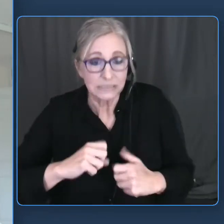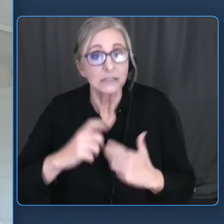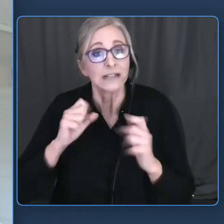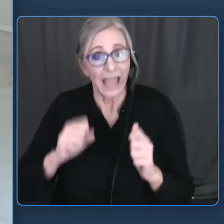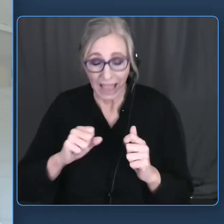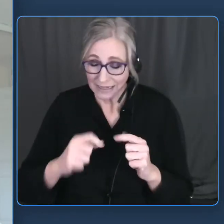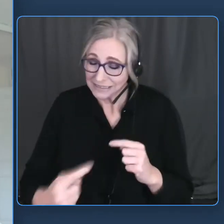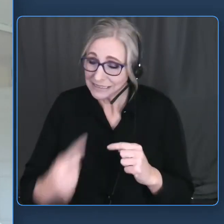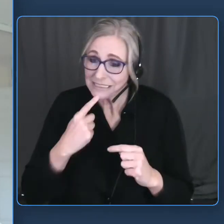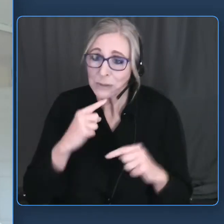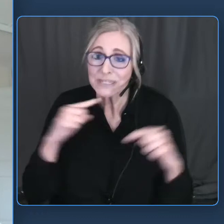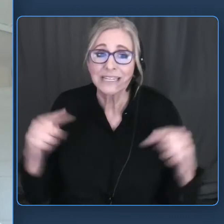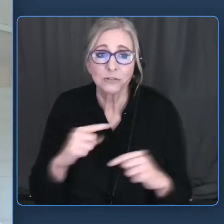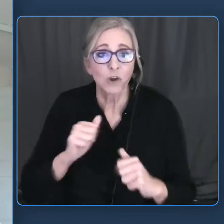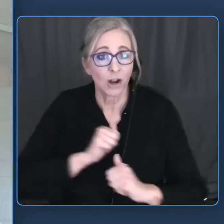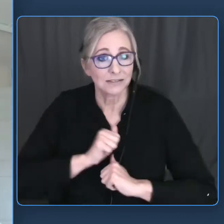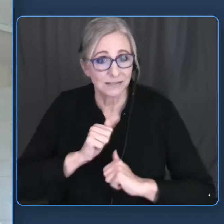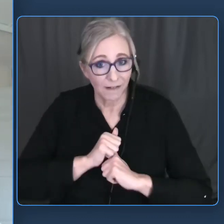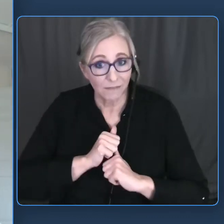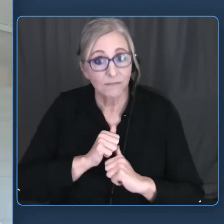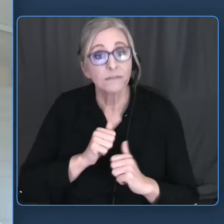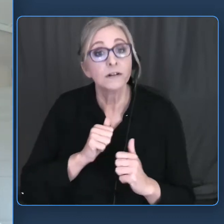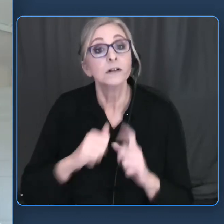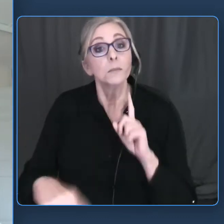seriously injured, and our